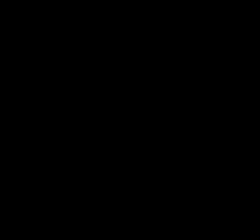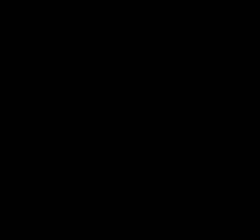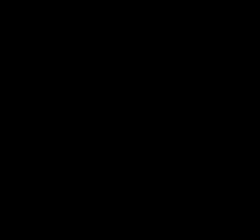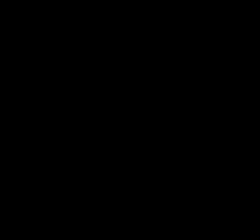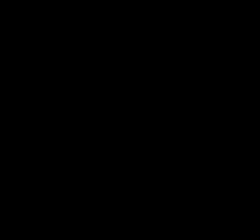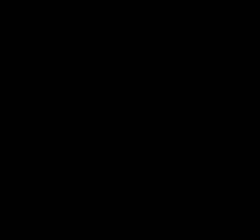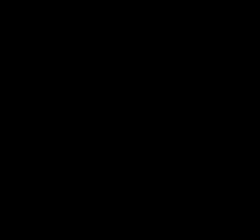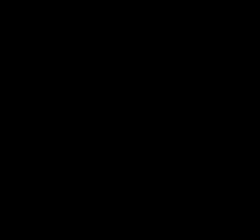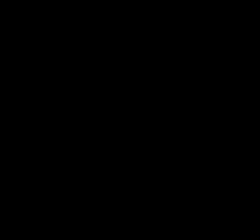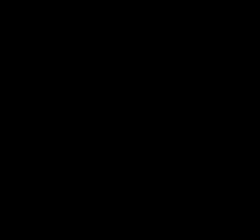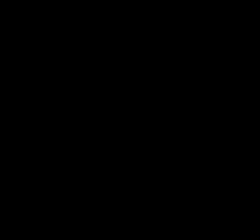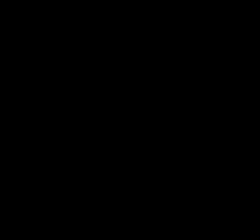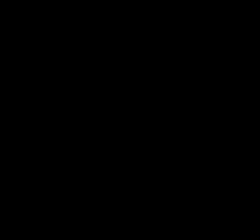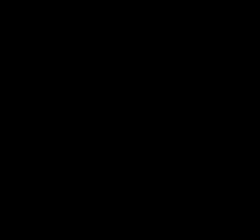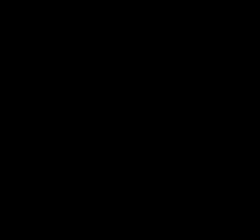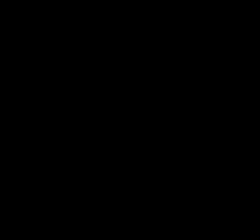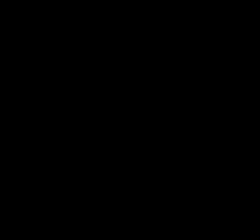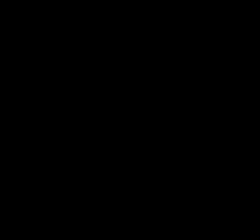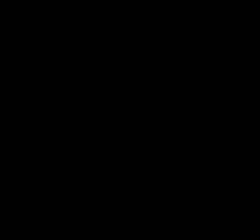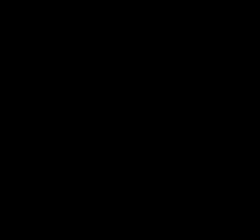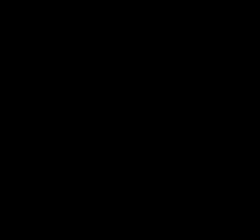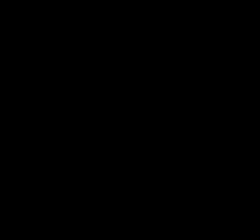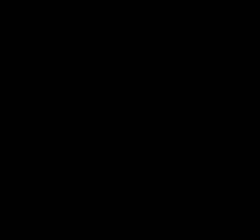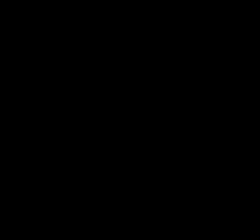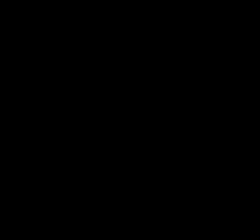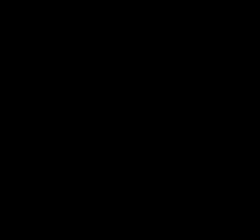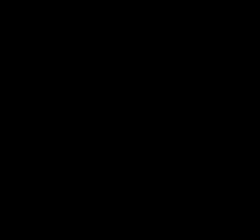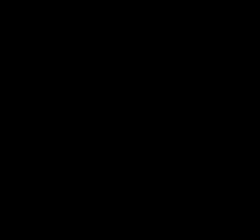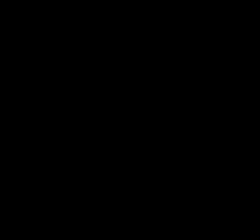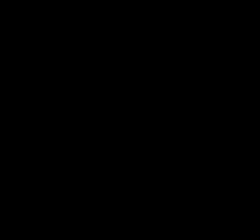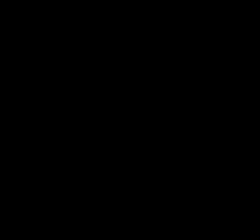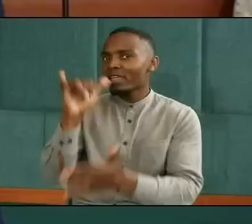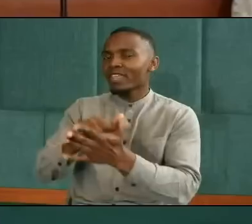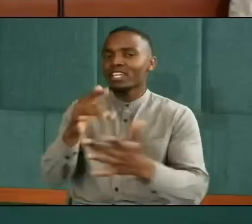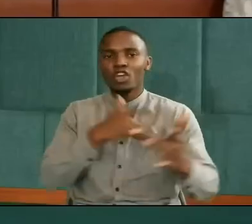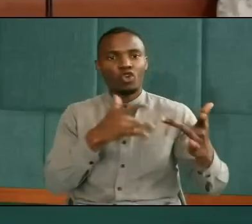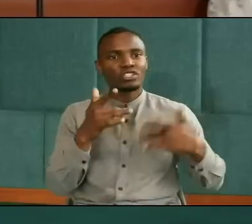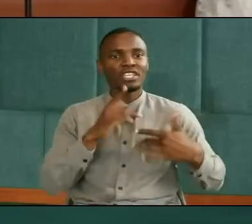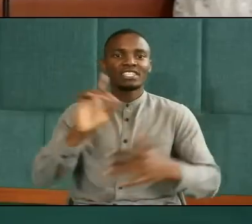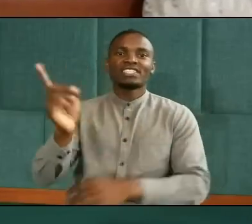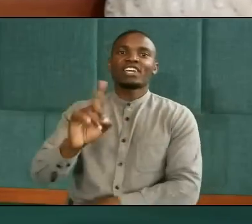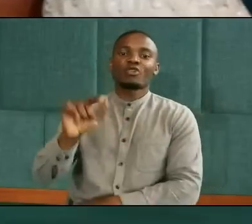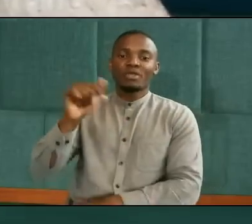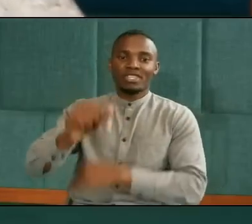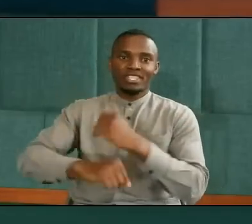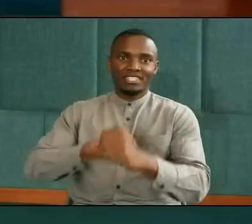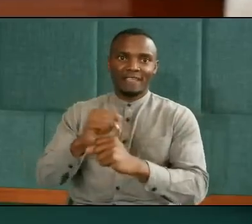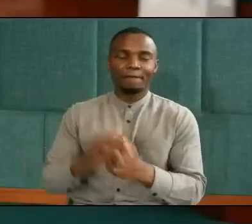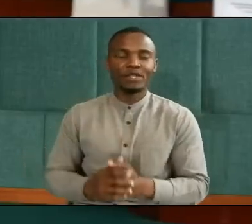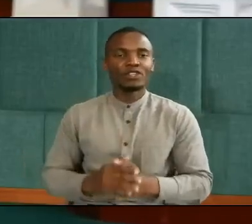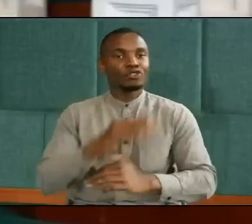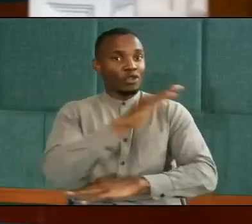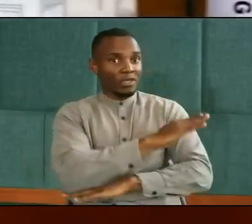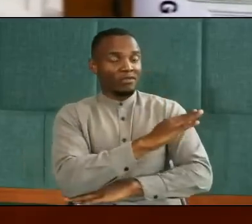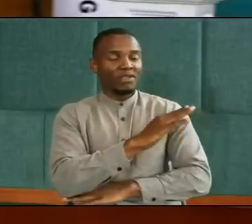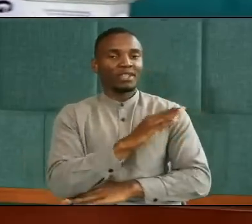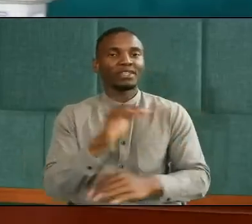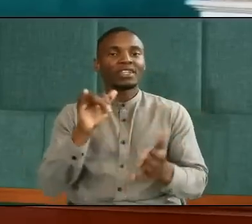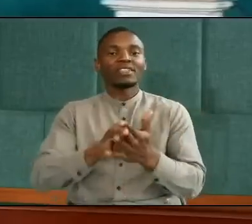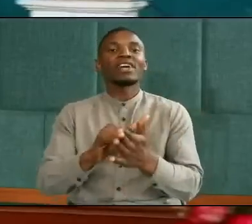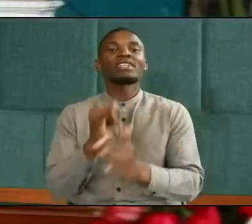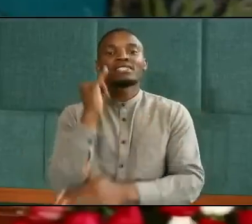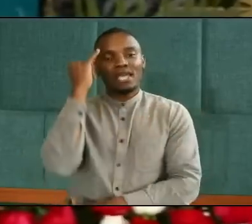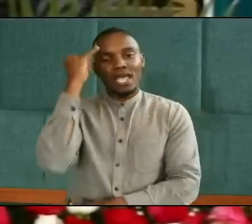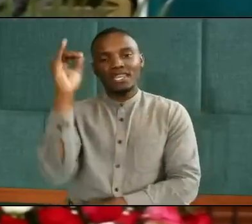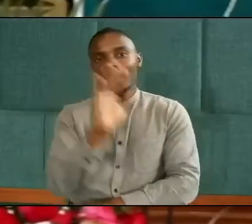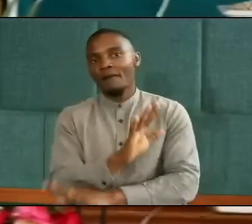silence in heaven and why half an hour, and what does that have to do with Nairobi Central 2023? That's this evening. So that's just giving an idea of the